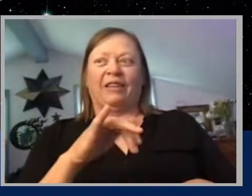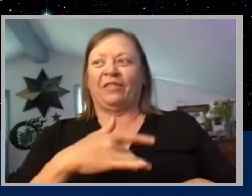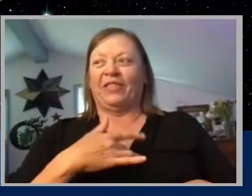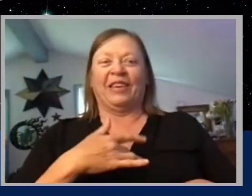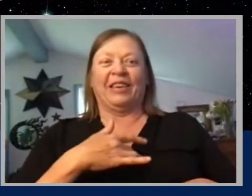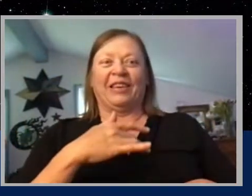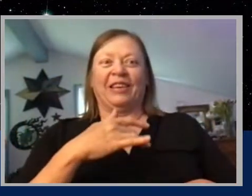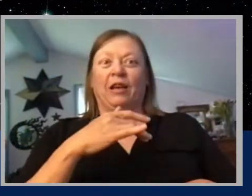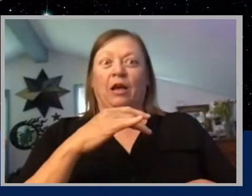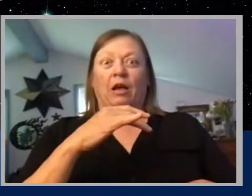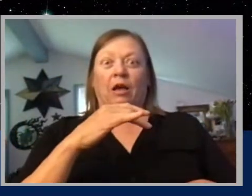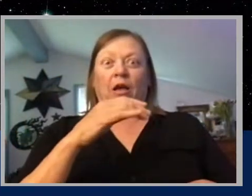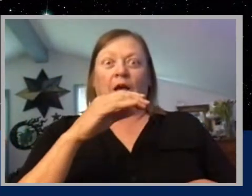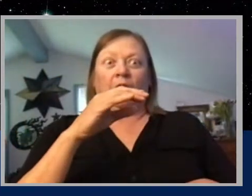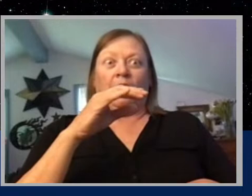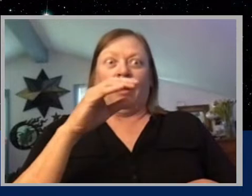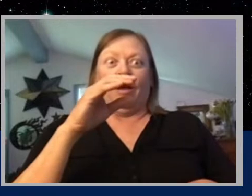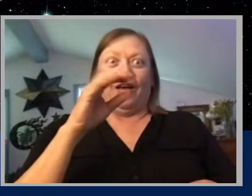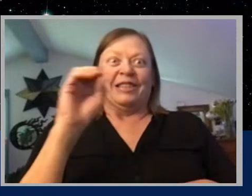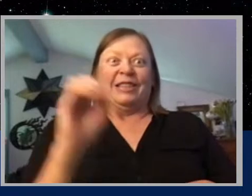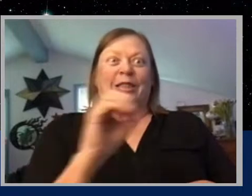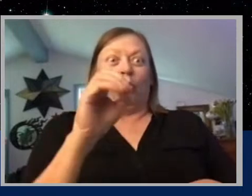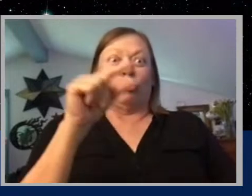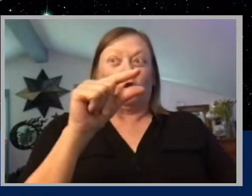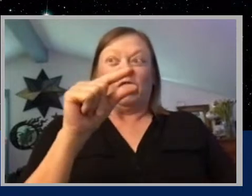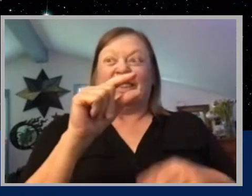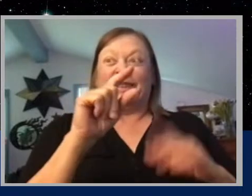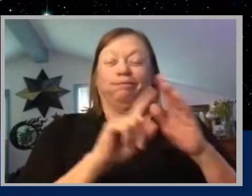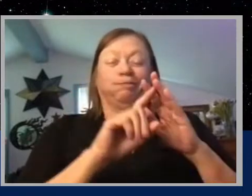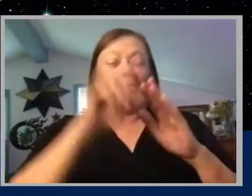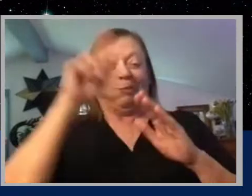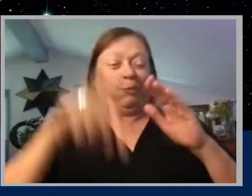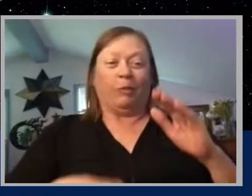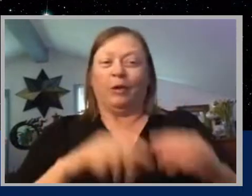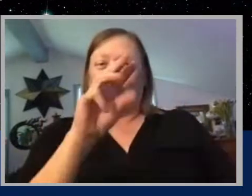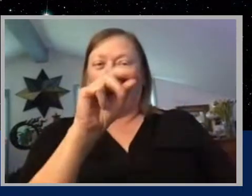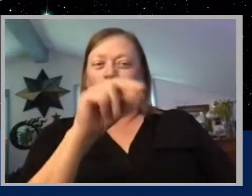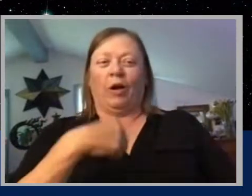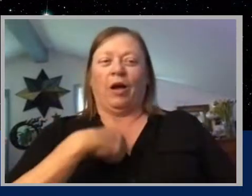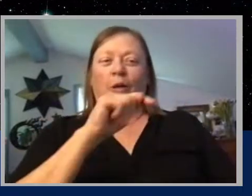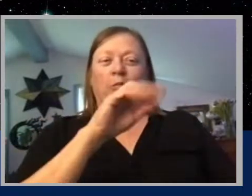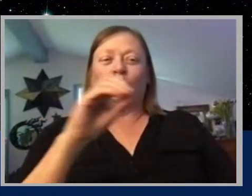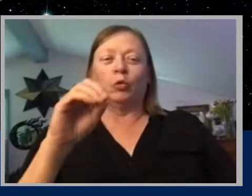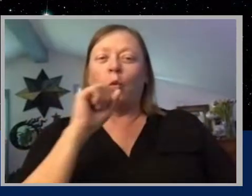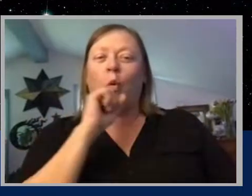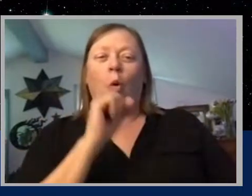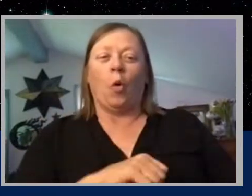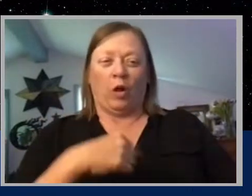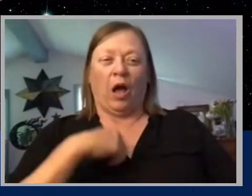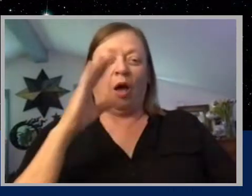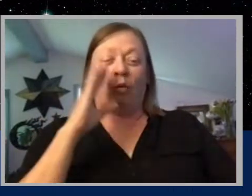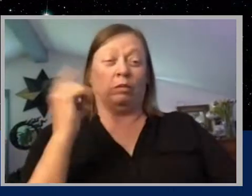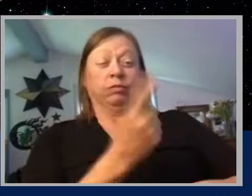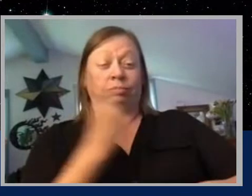perfectly okay with that. I think I'm too old now to be in one of those. I probably just throw up the whole way.